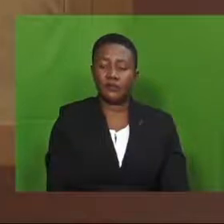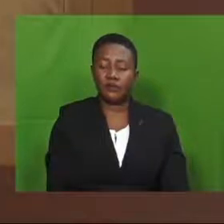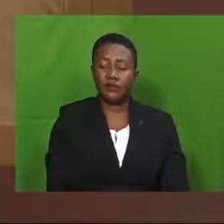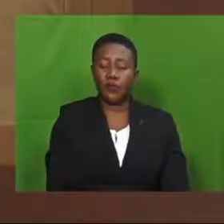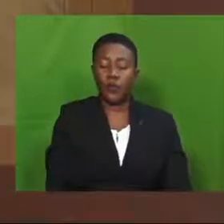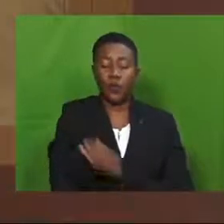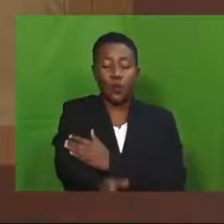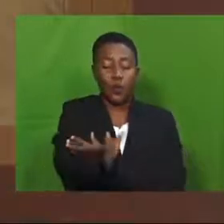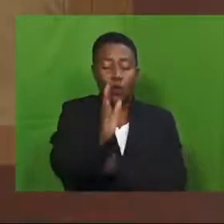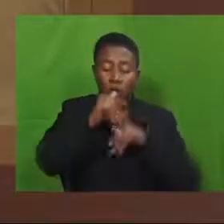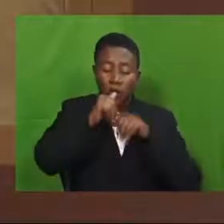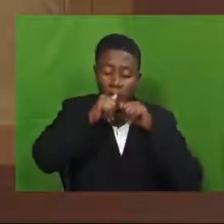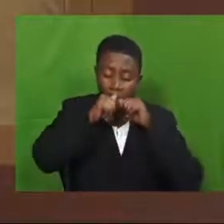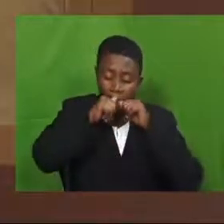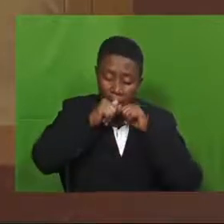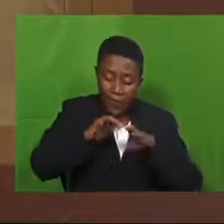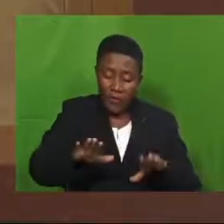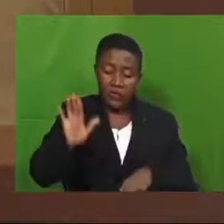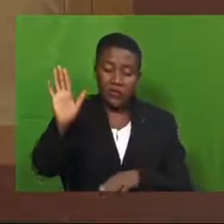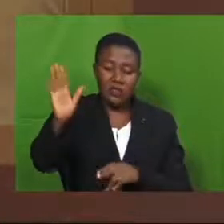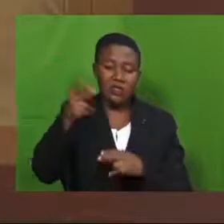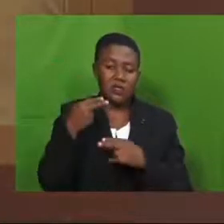And his name.